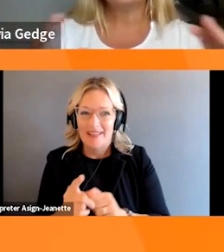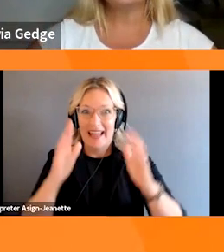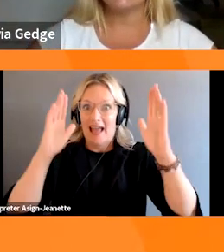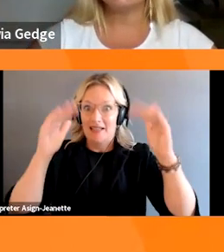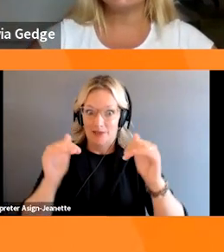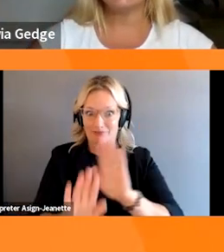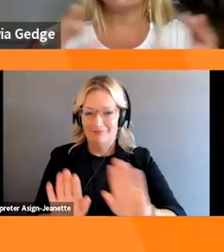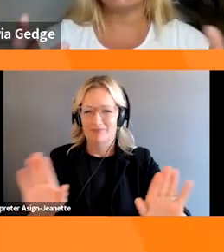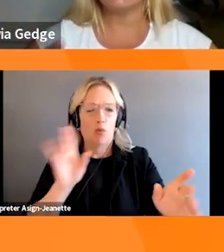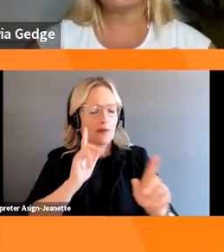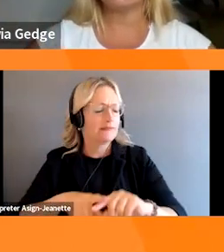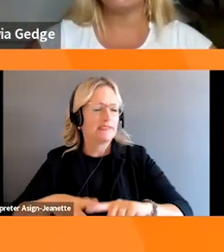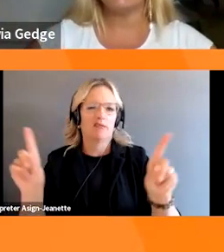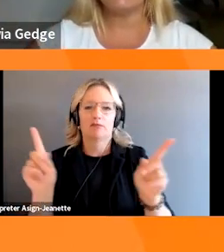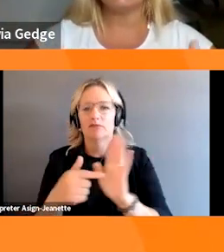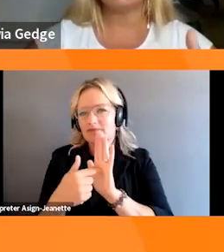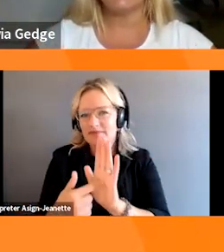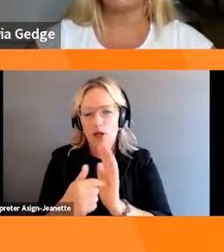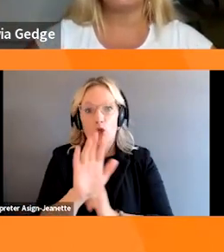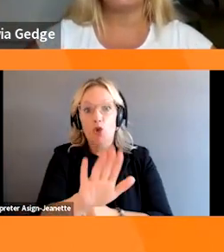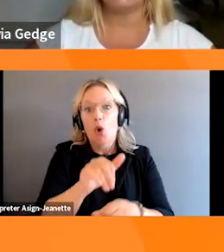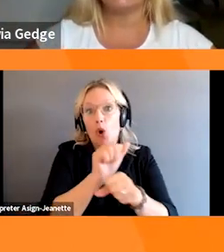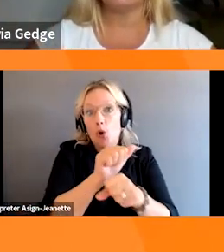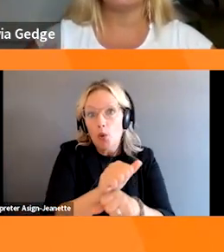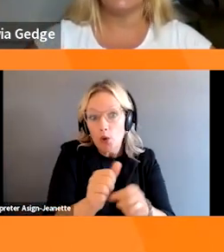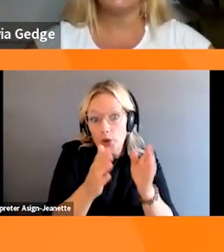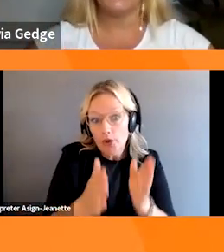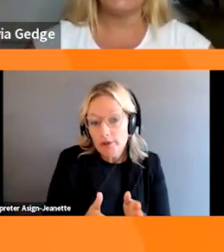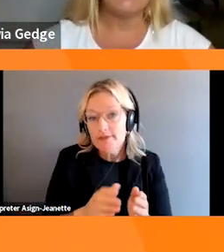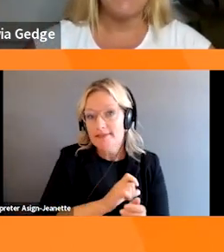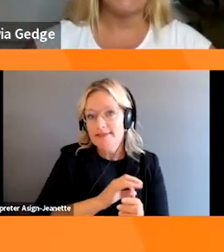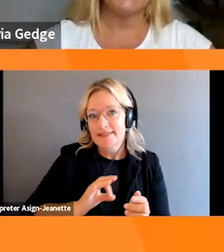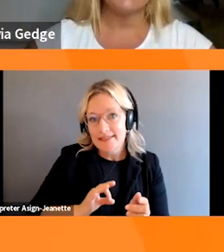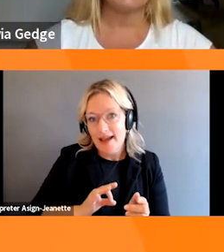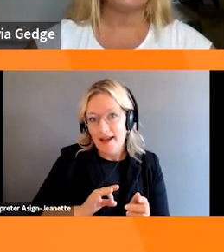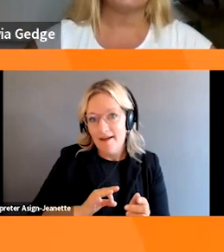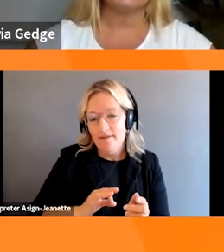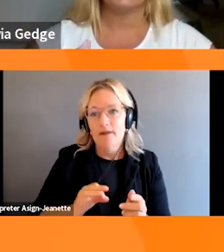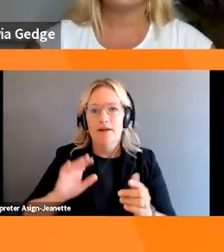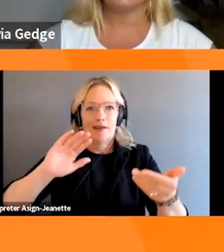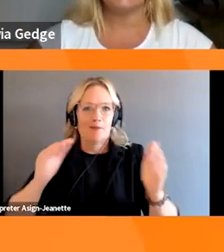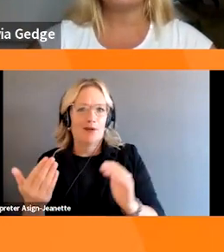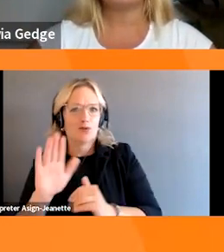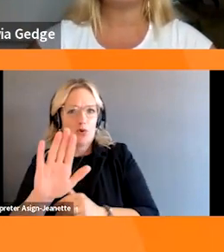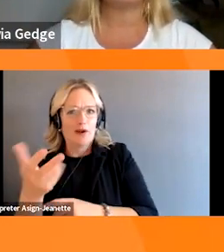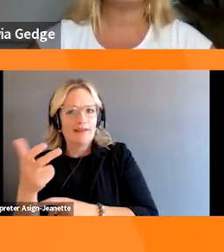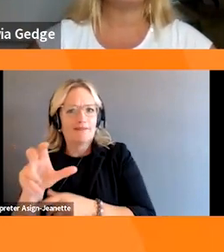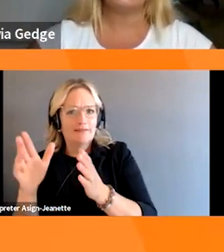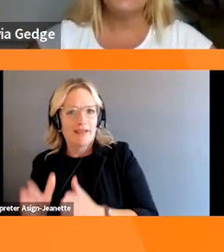So it's understanding that mechanism, how you can engage with the various stakeholders